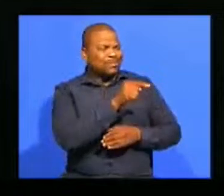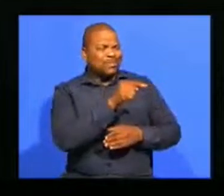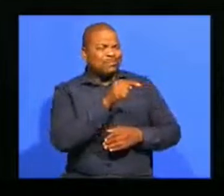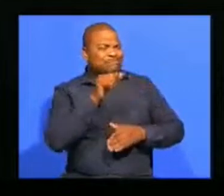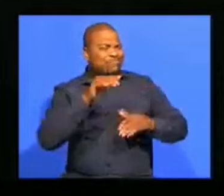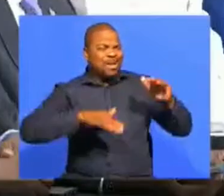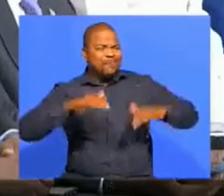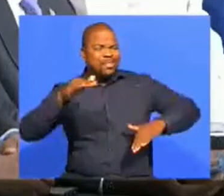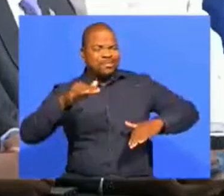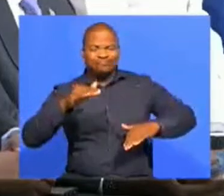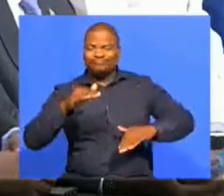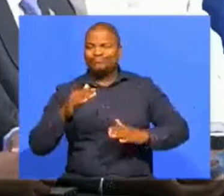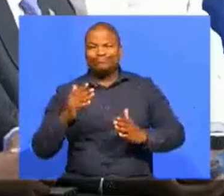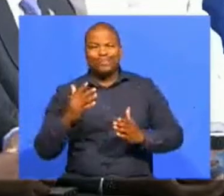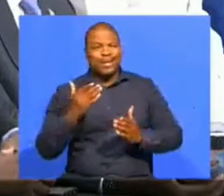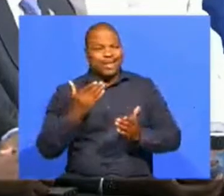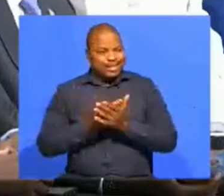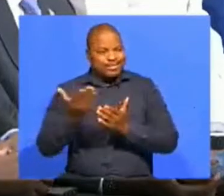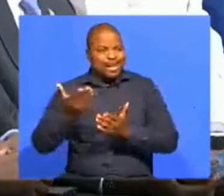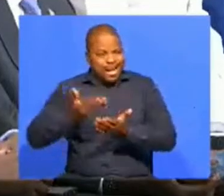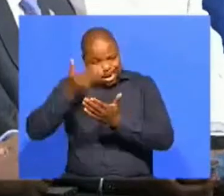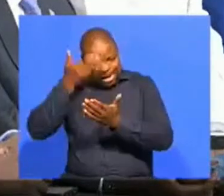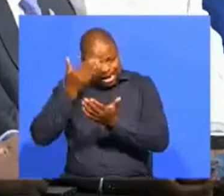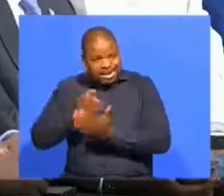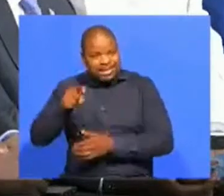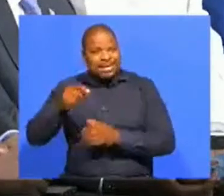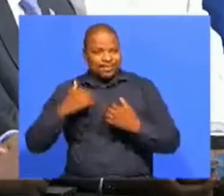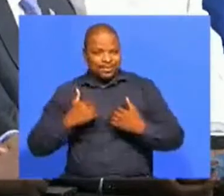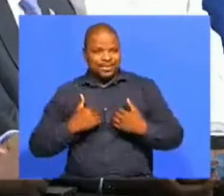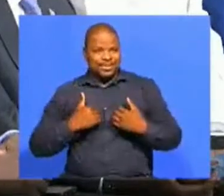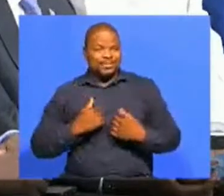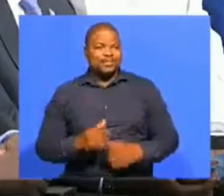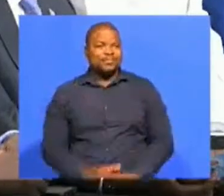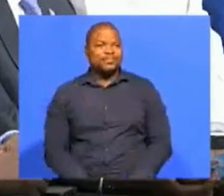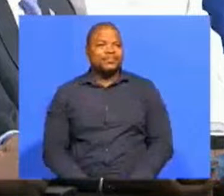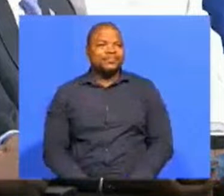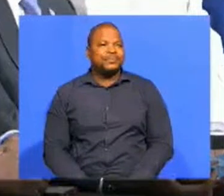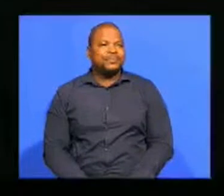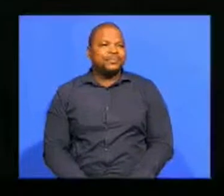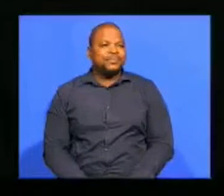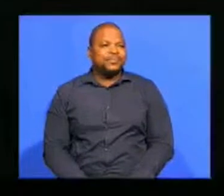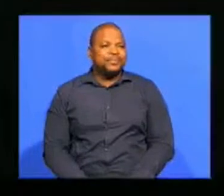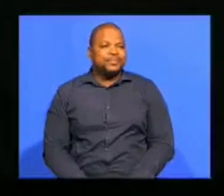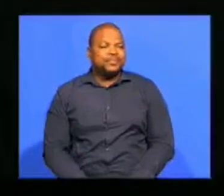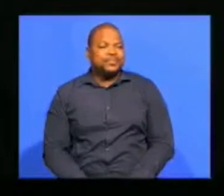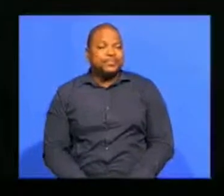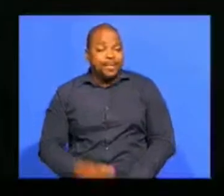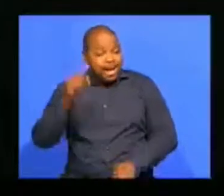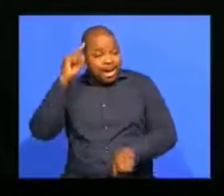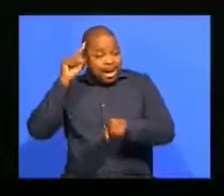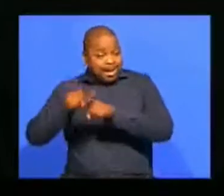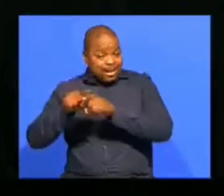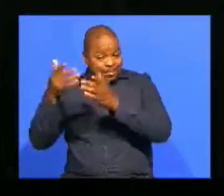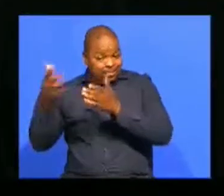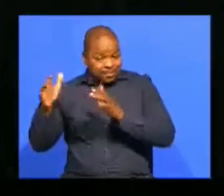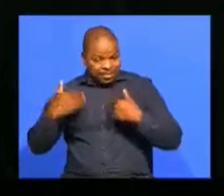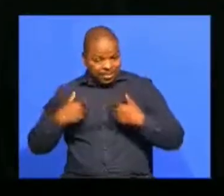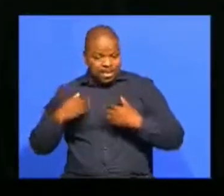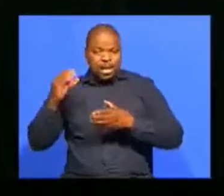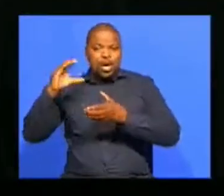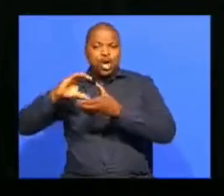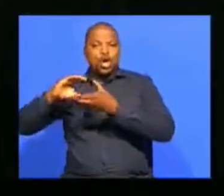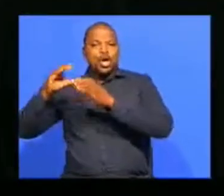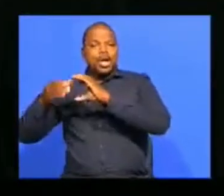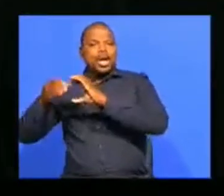Bahamas. So there's something we've got to learn, right? We've also agreed to